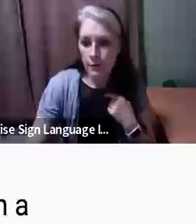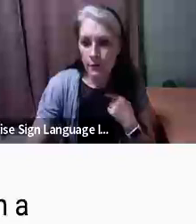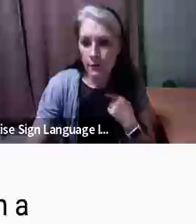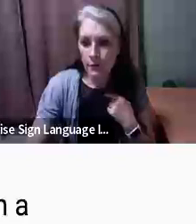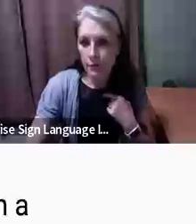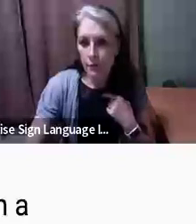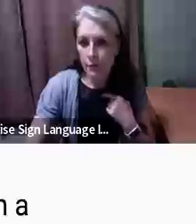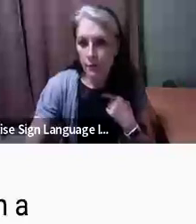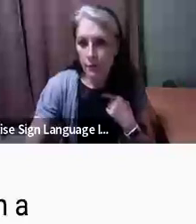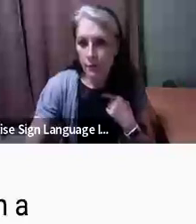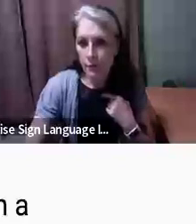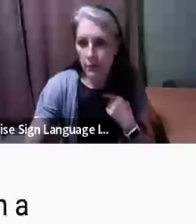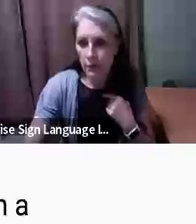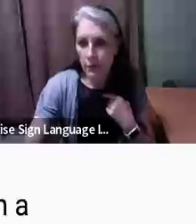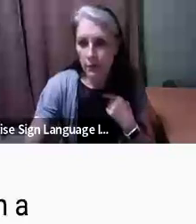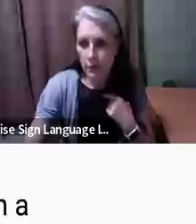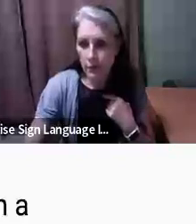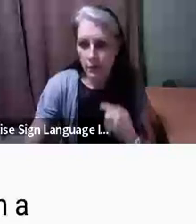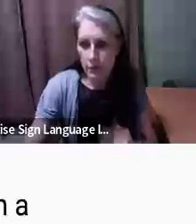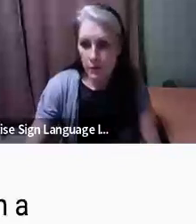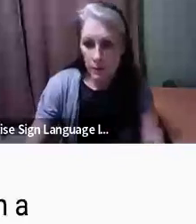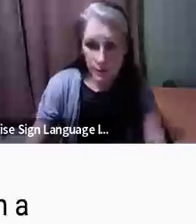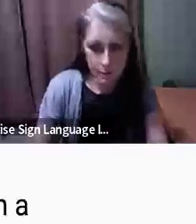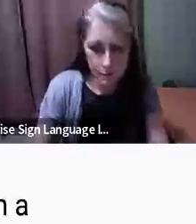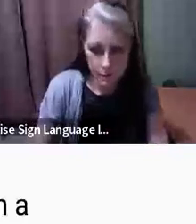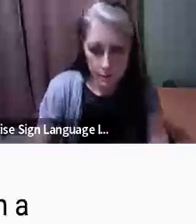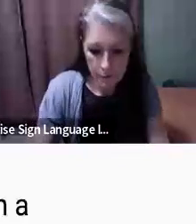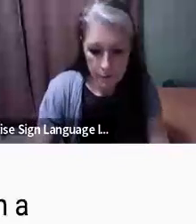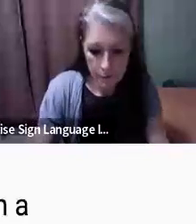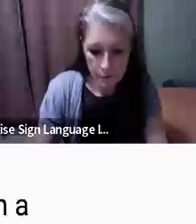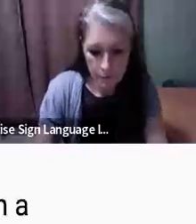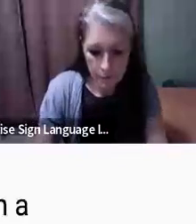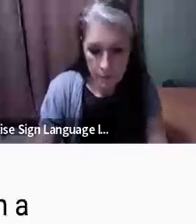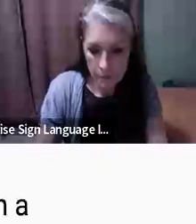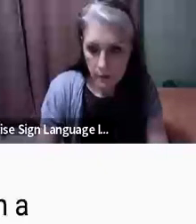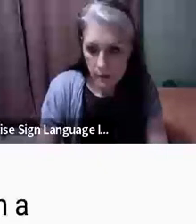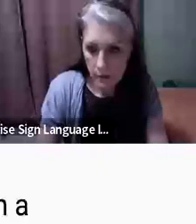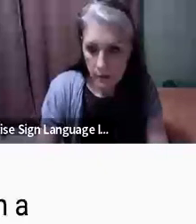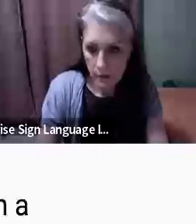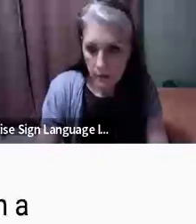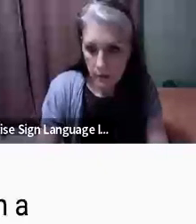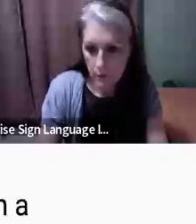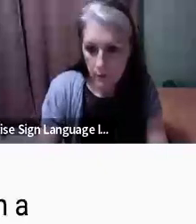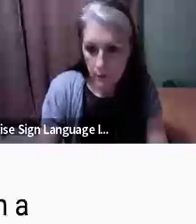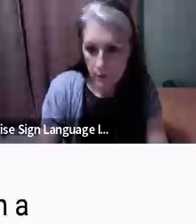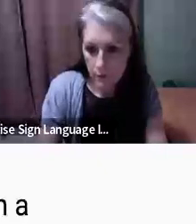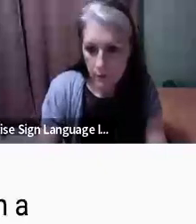and somehow the child or teacher who needed it could hear me clearer.